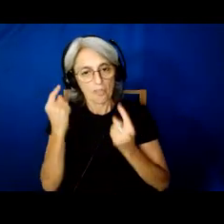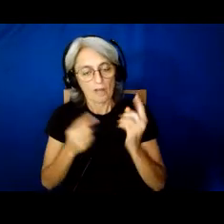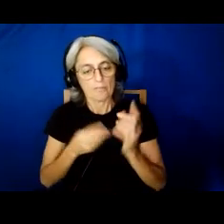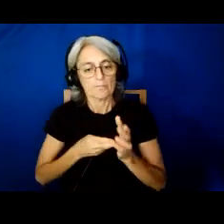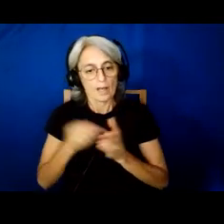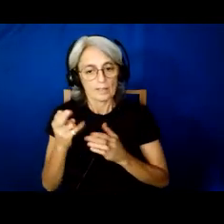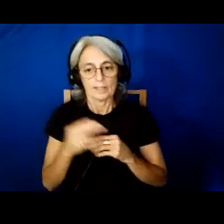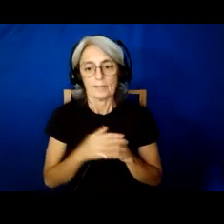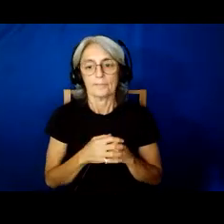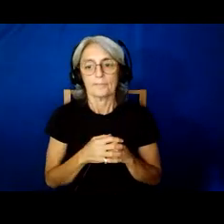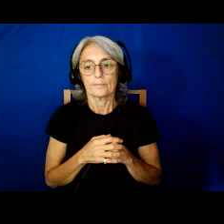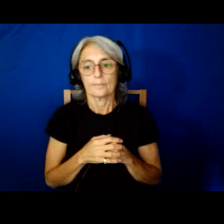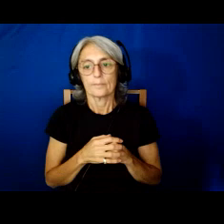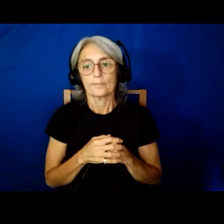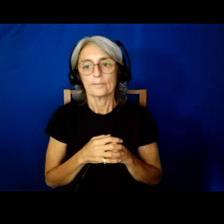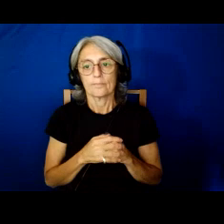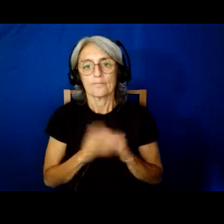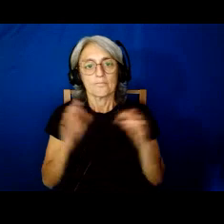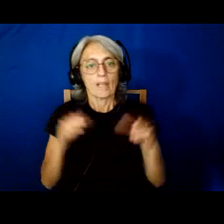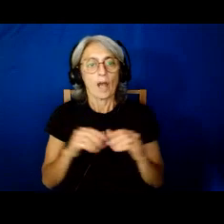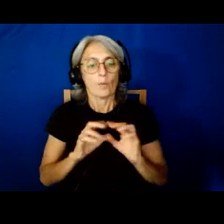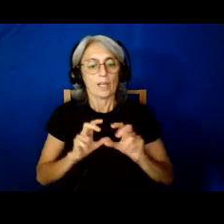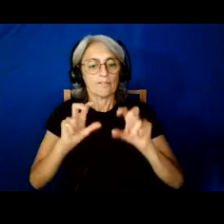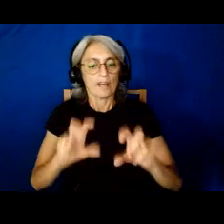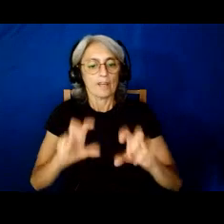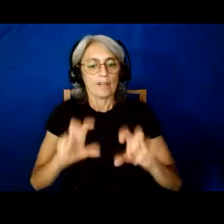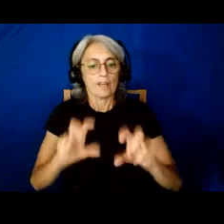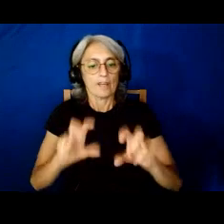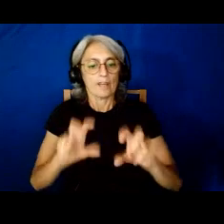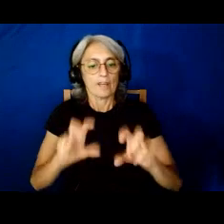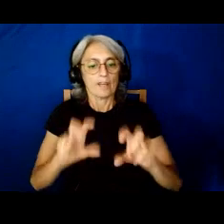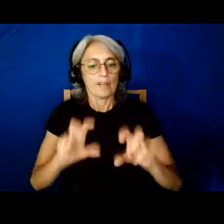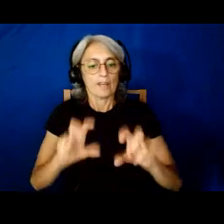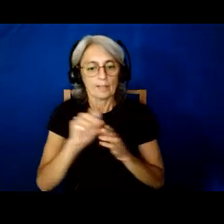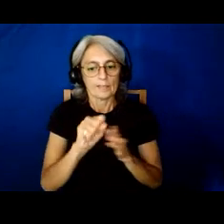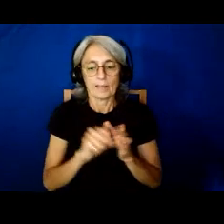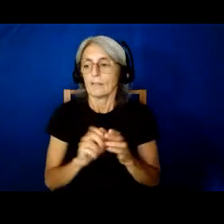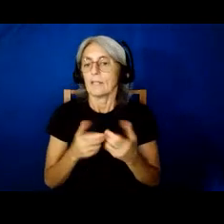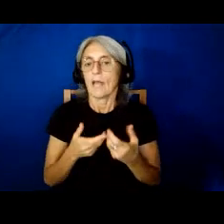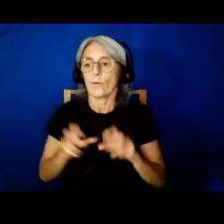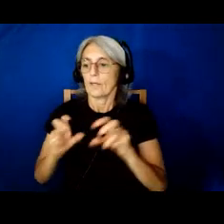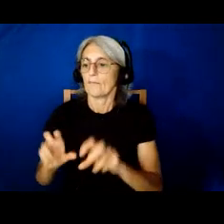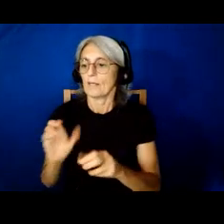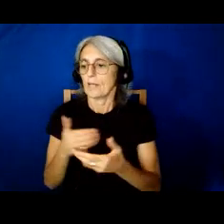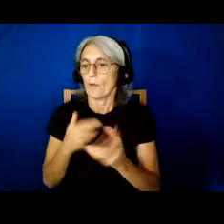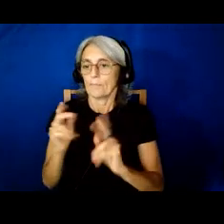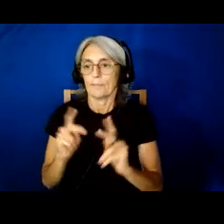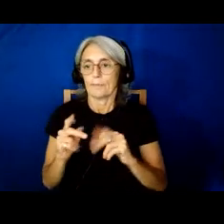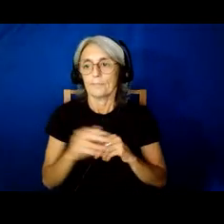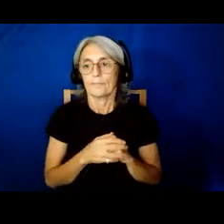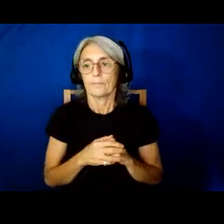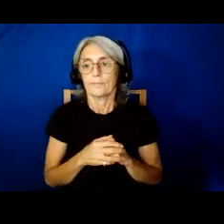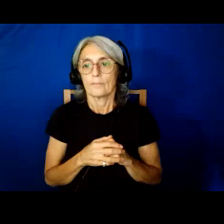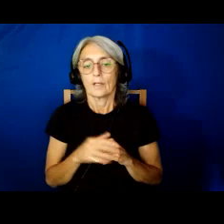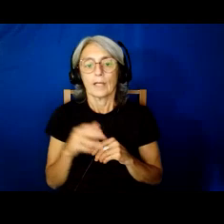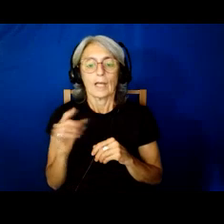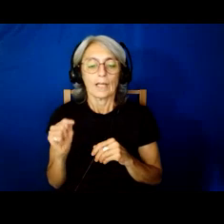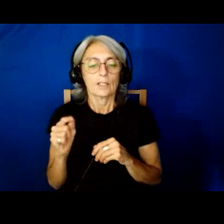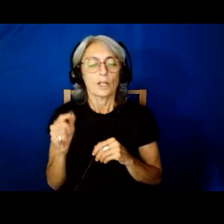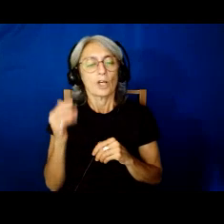we invest in mobility in this state and how we invest in our people. It's, it's